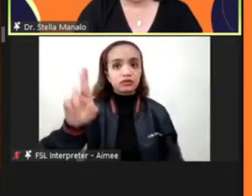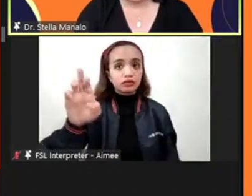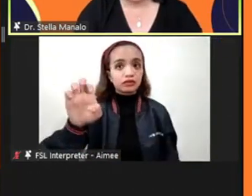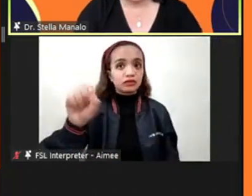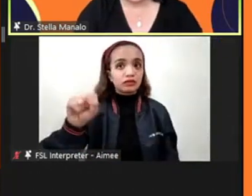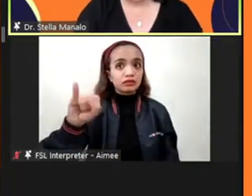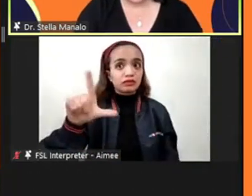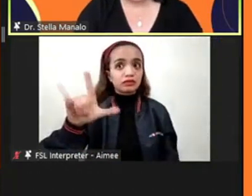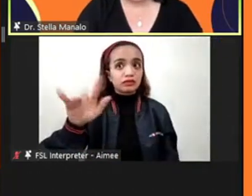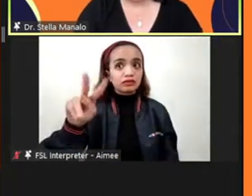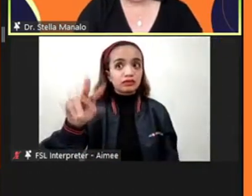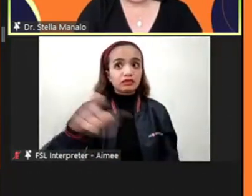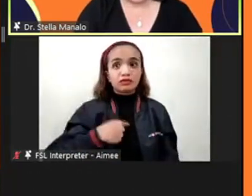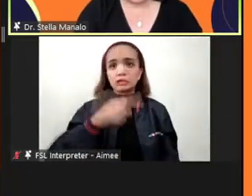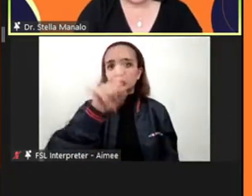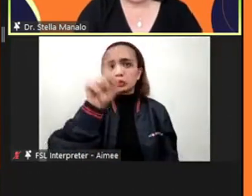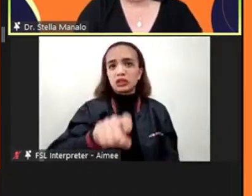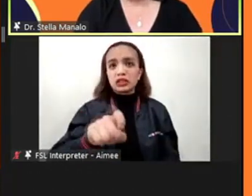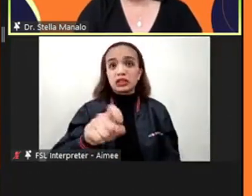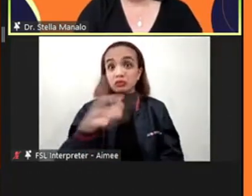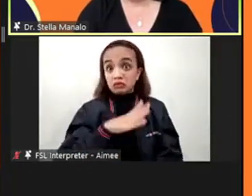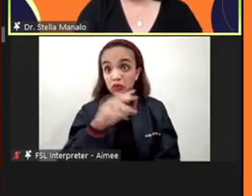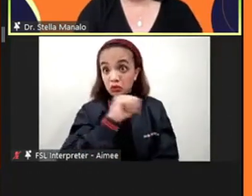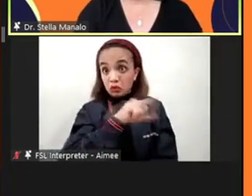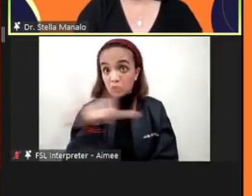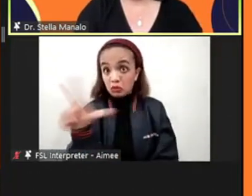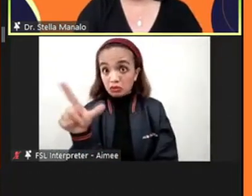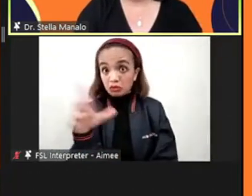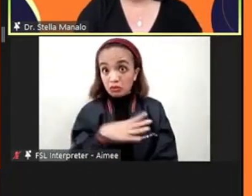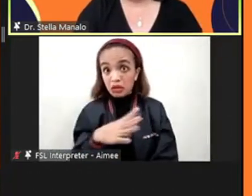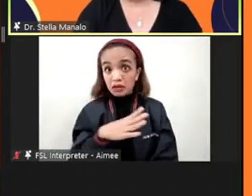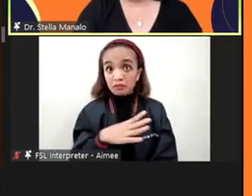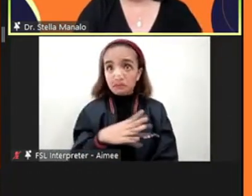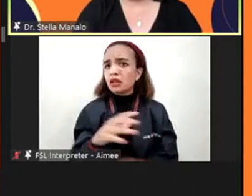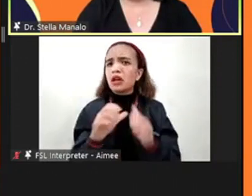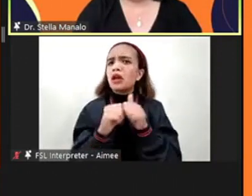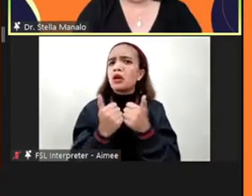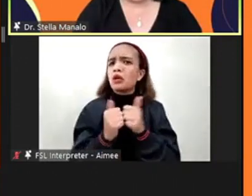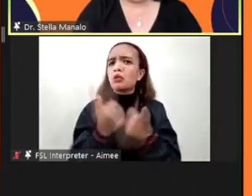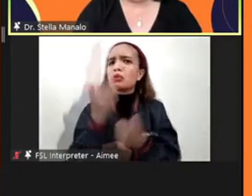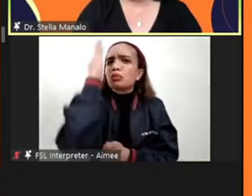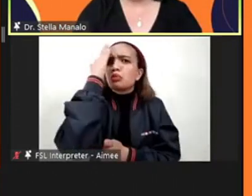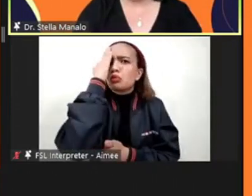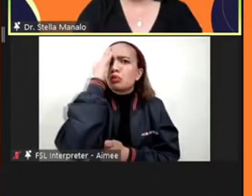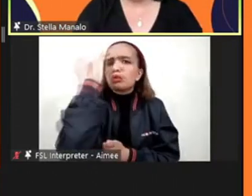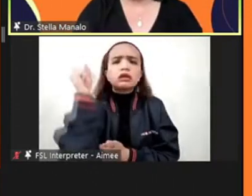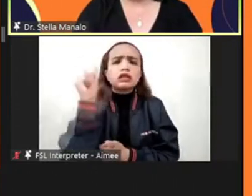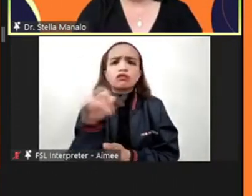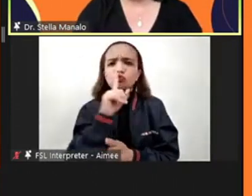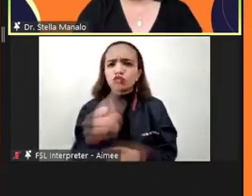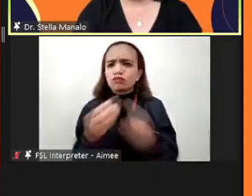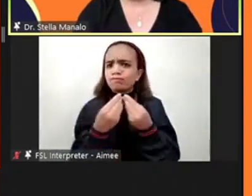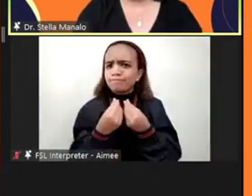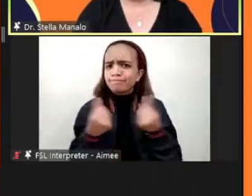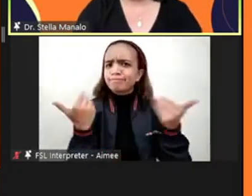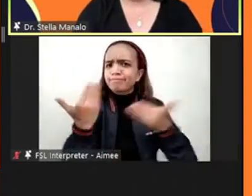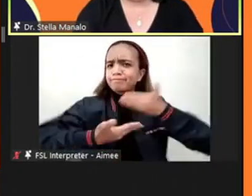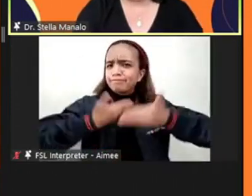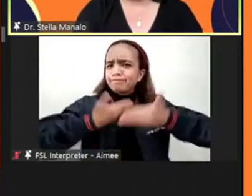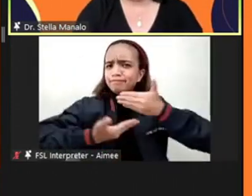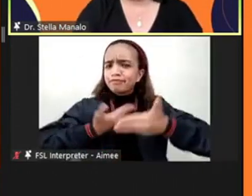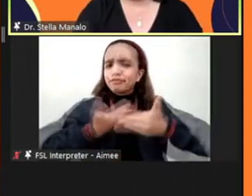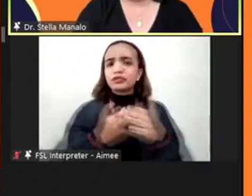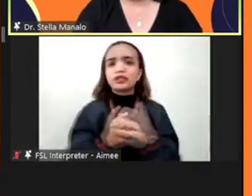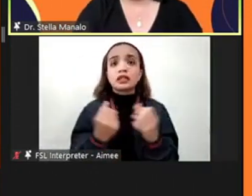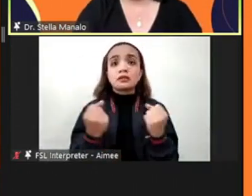okay? Maybe we think we are. So how do we really know if we are coping? Many of us think that we